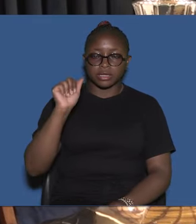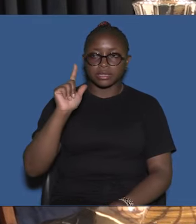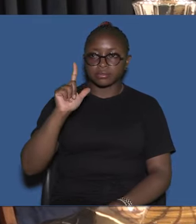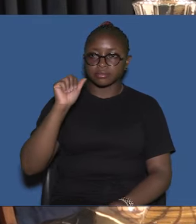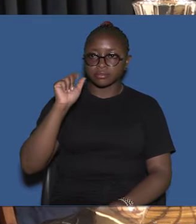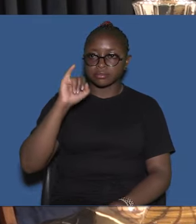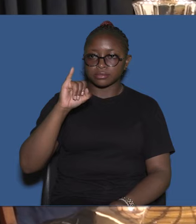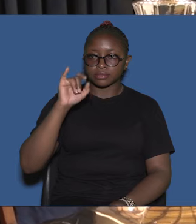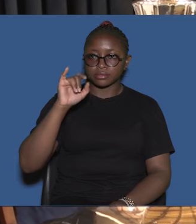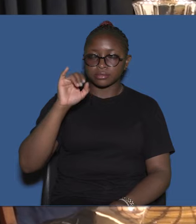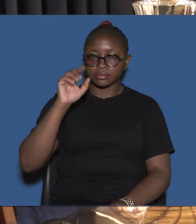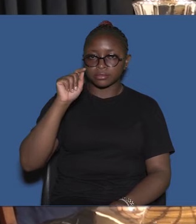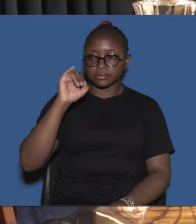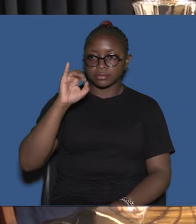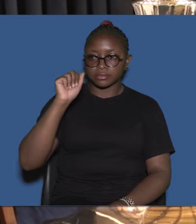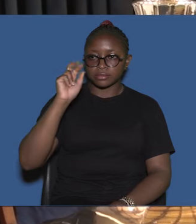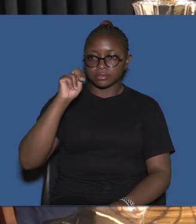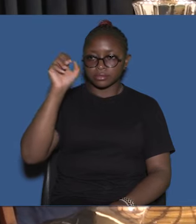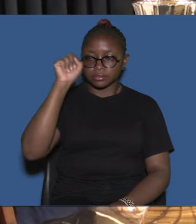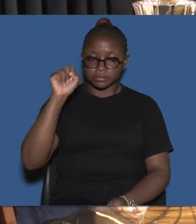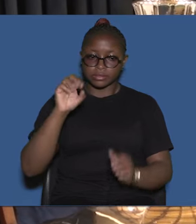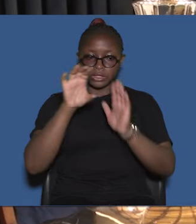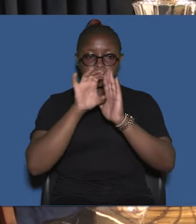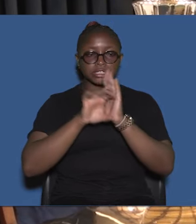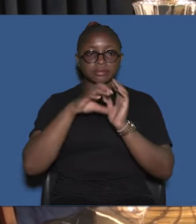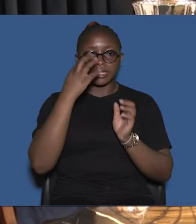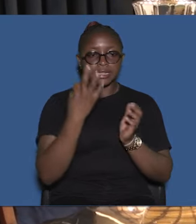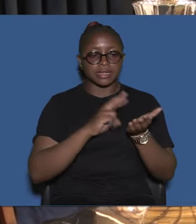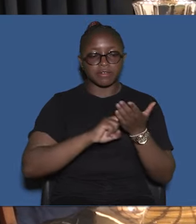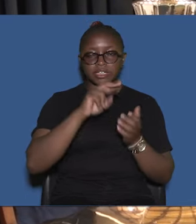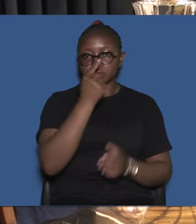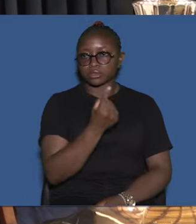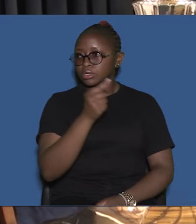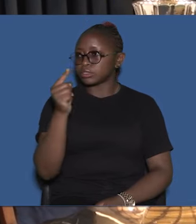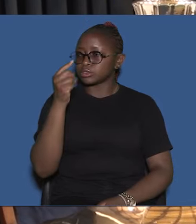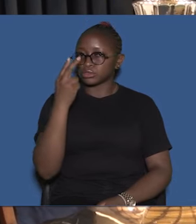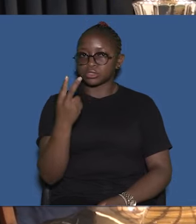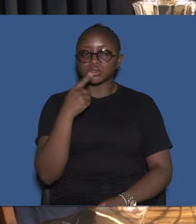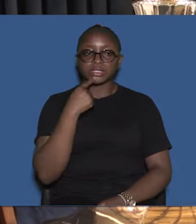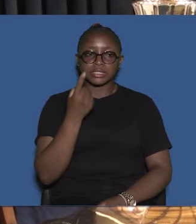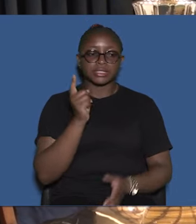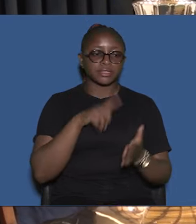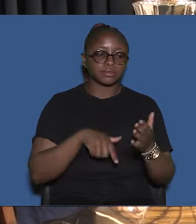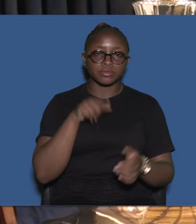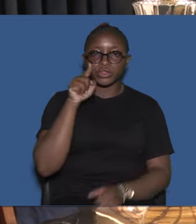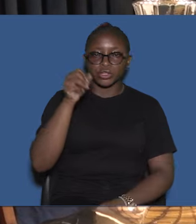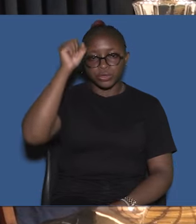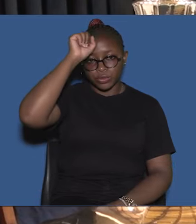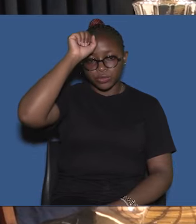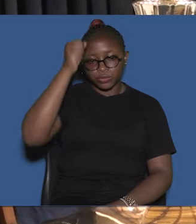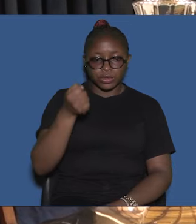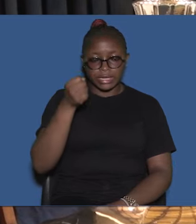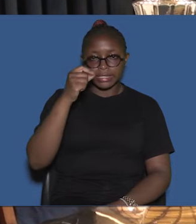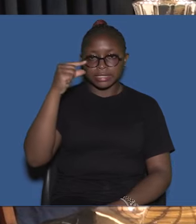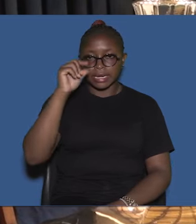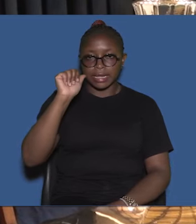read verse 1 and 2. And this is what it says: "You foolish Galatians, who